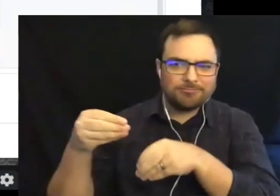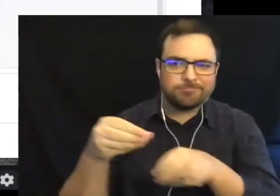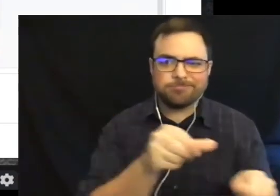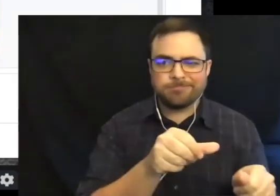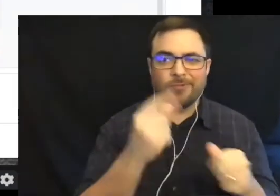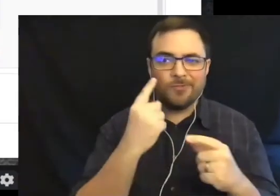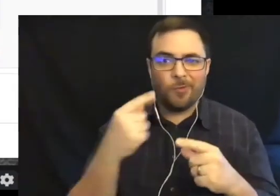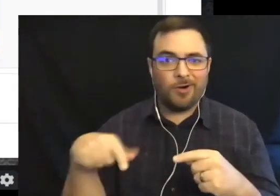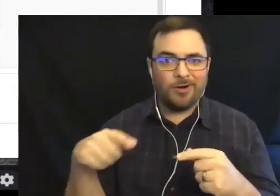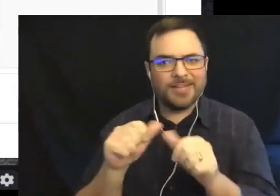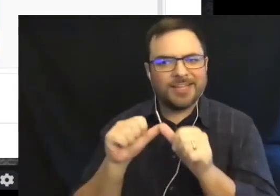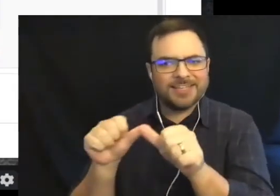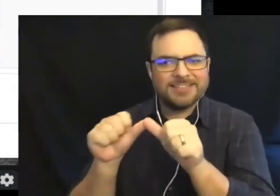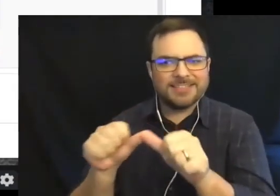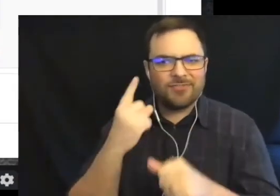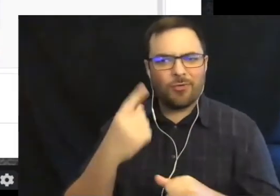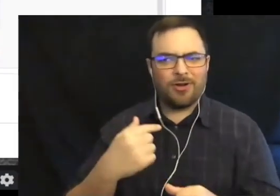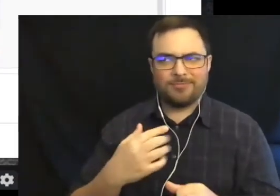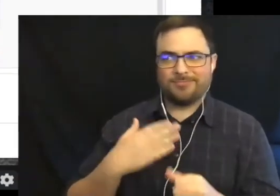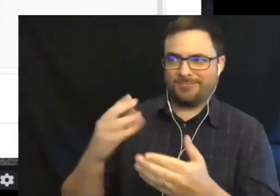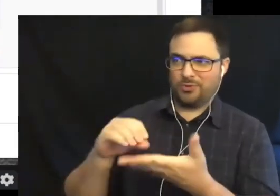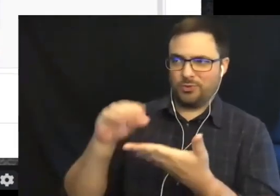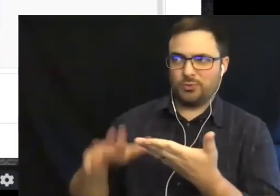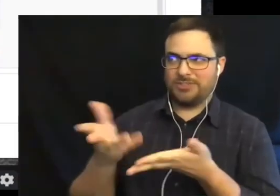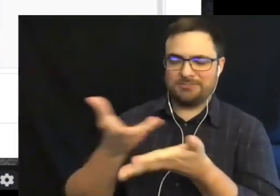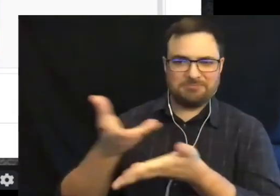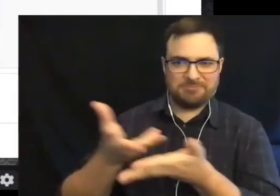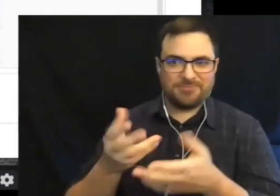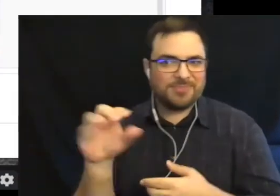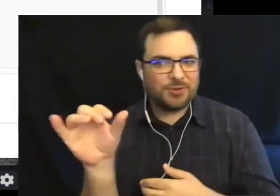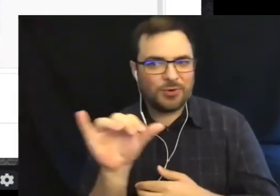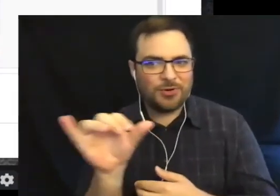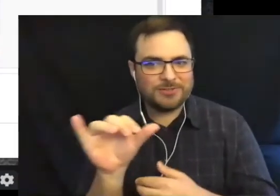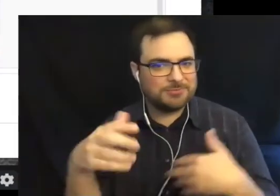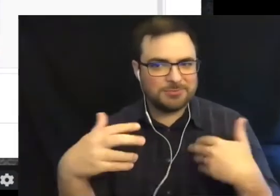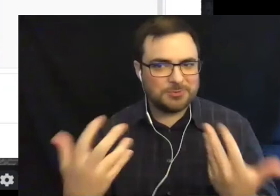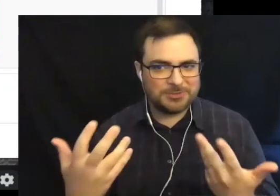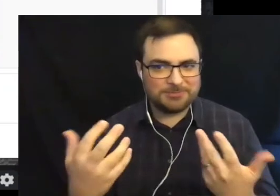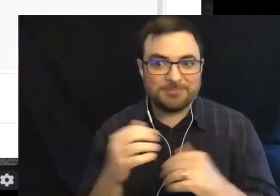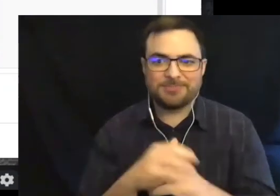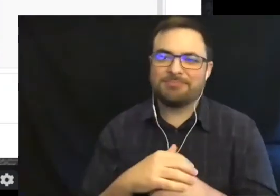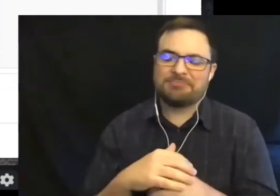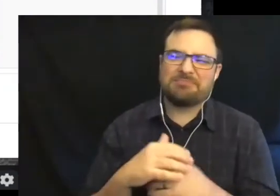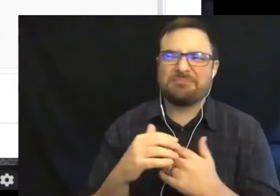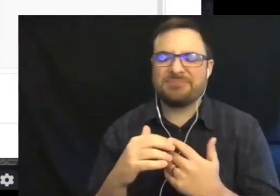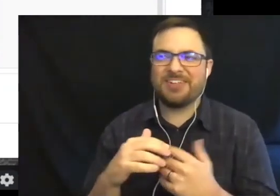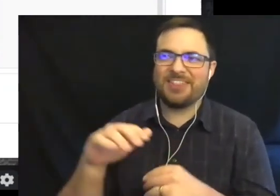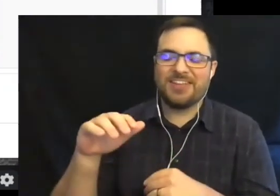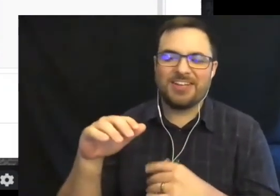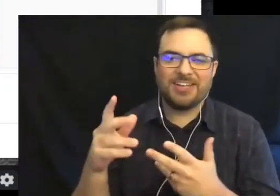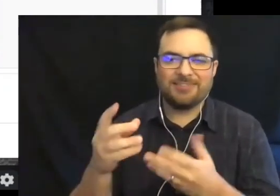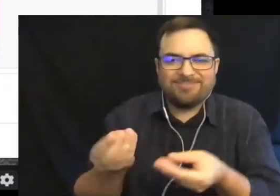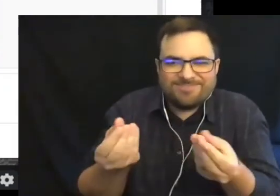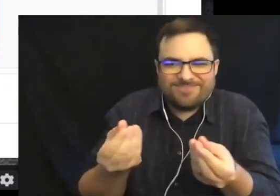student. And it also allows me to cut back on the tangible materials that we're using,